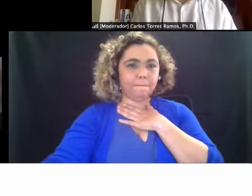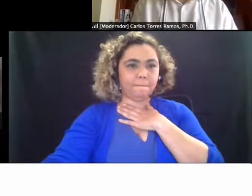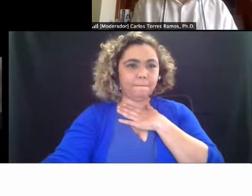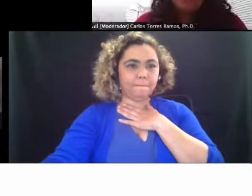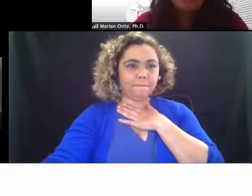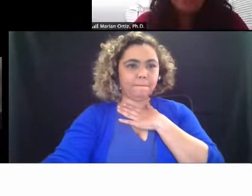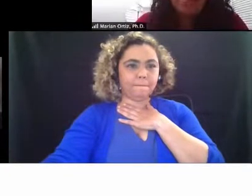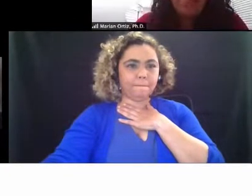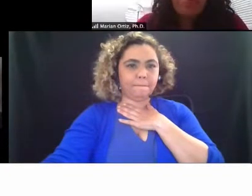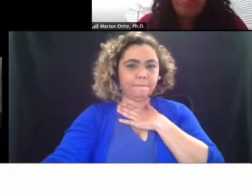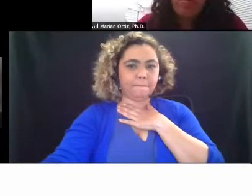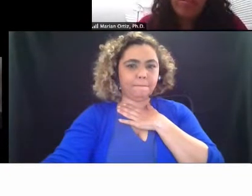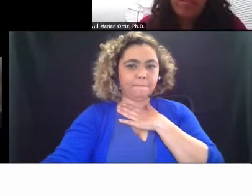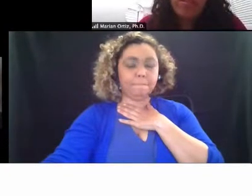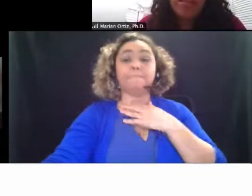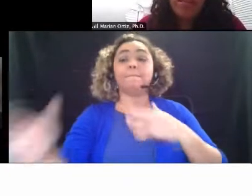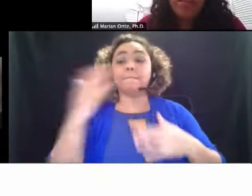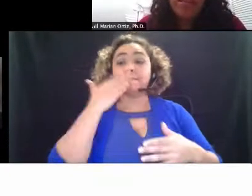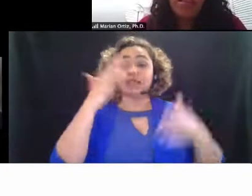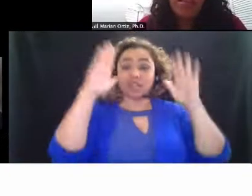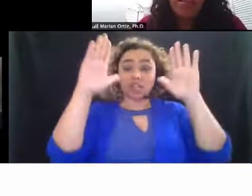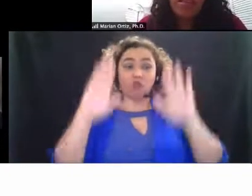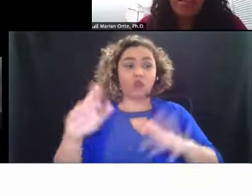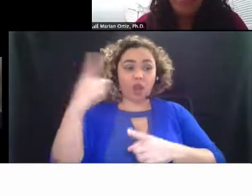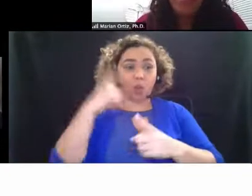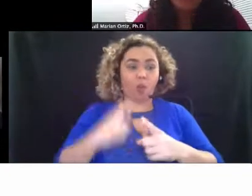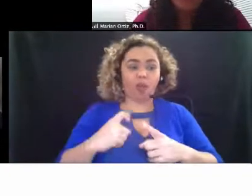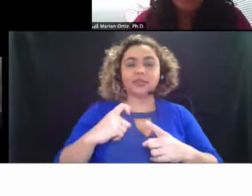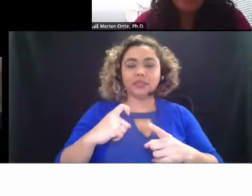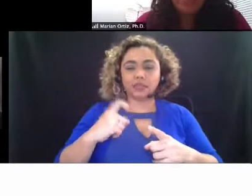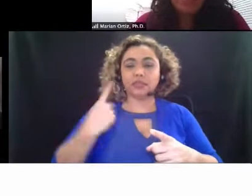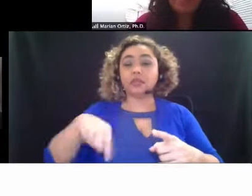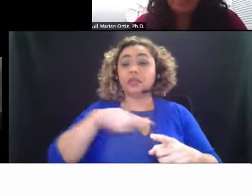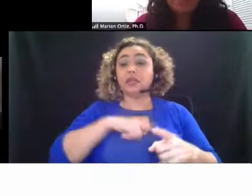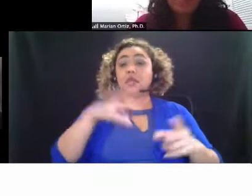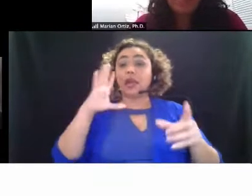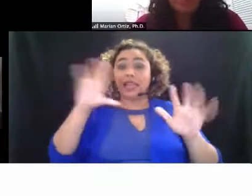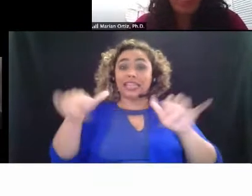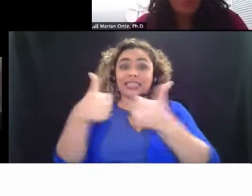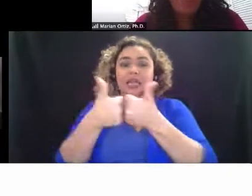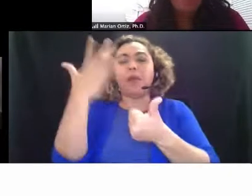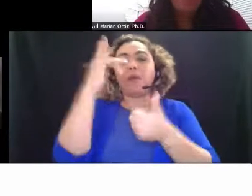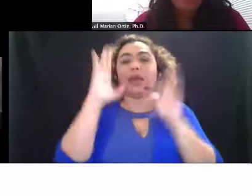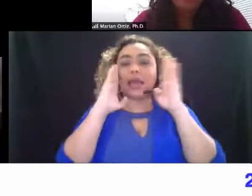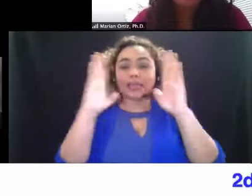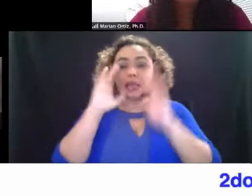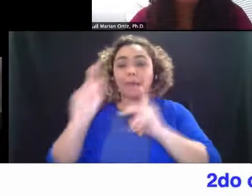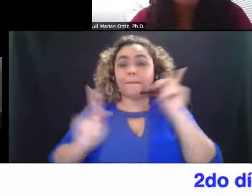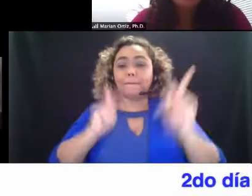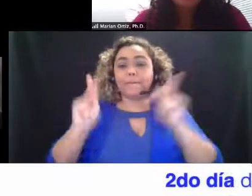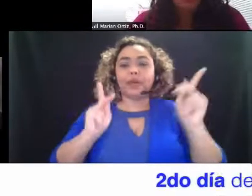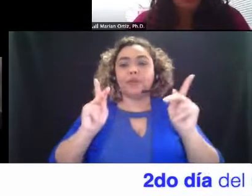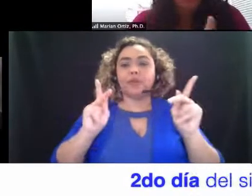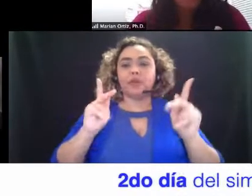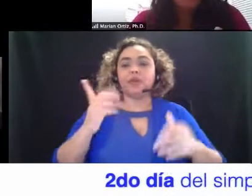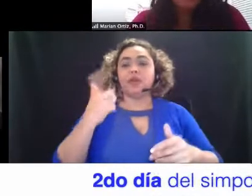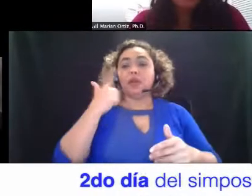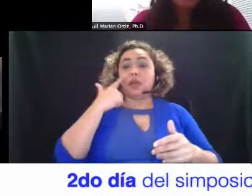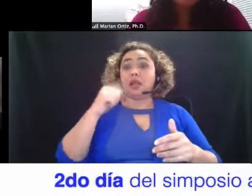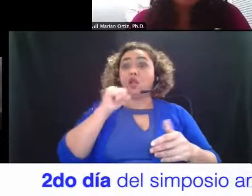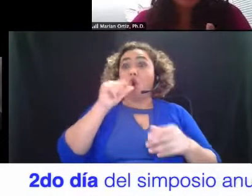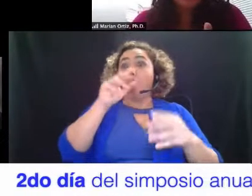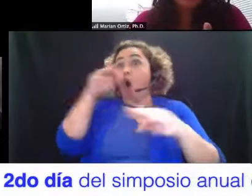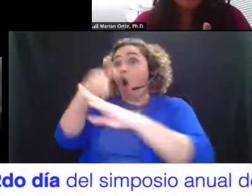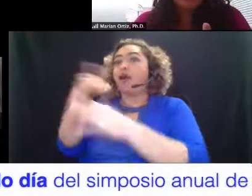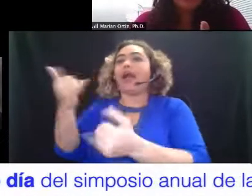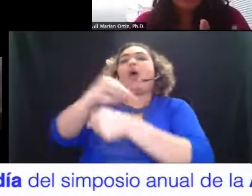Yeah, that's a very good question, and it's definitely a challenge because the attention of the people is on COVID, is